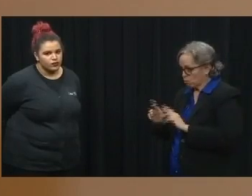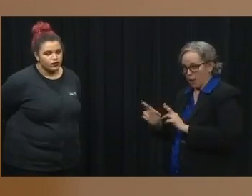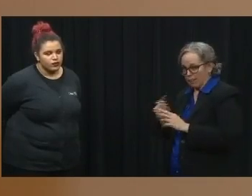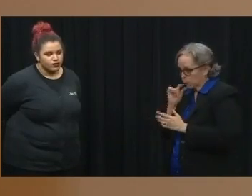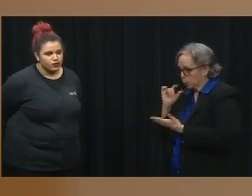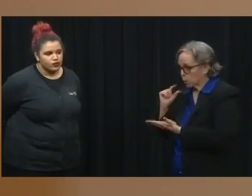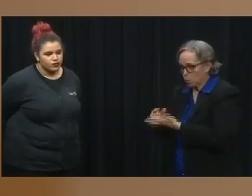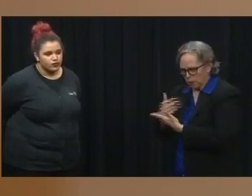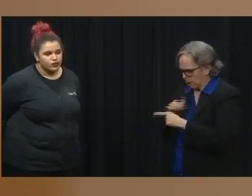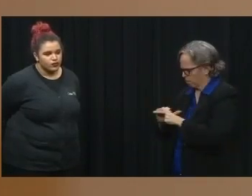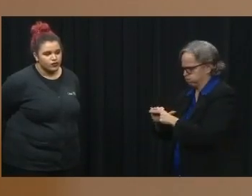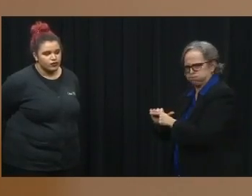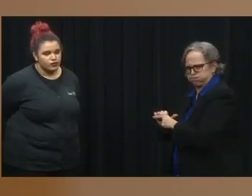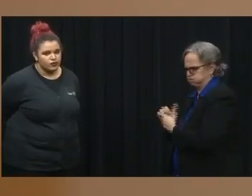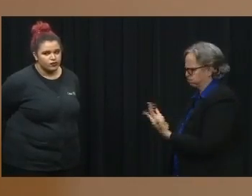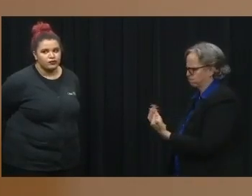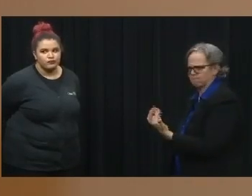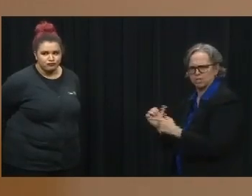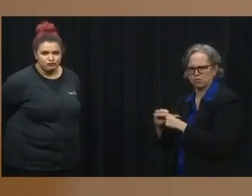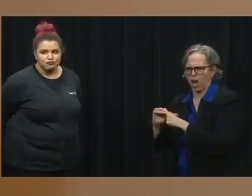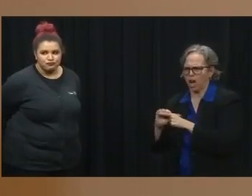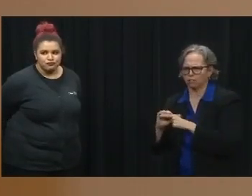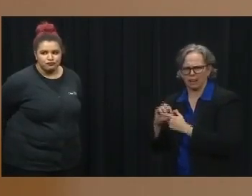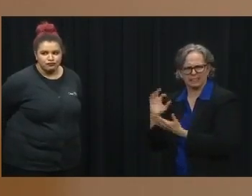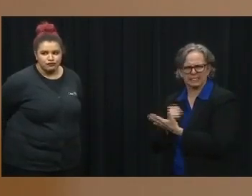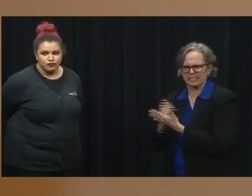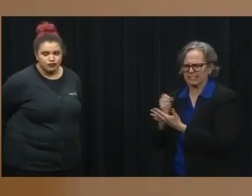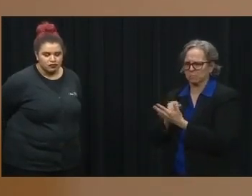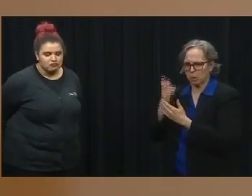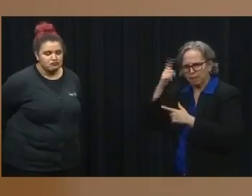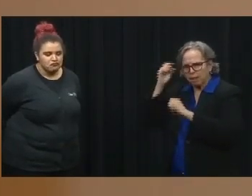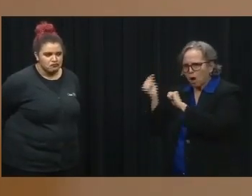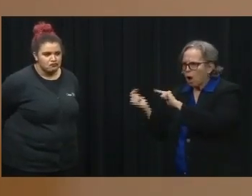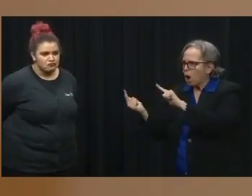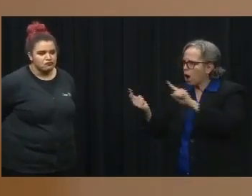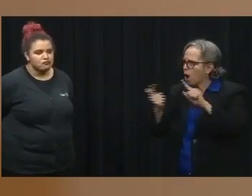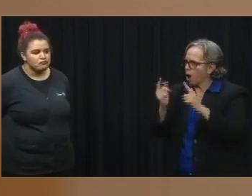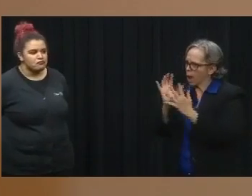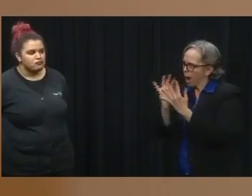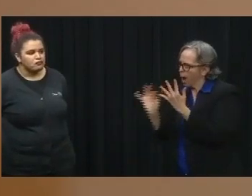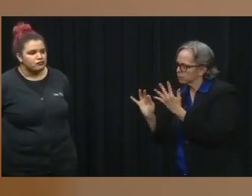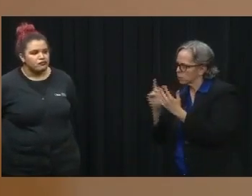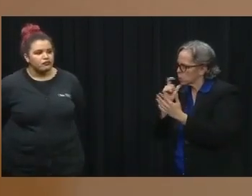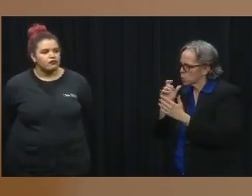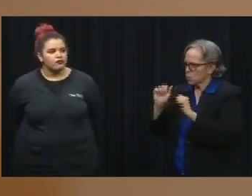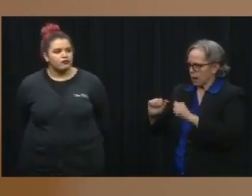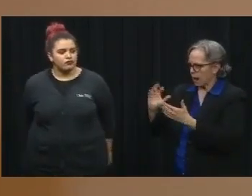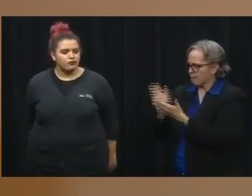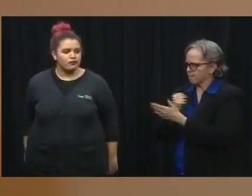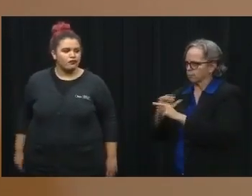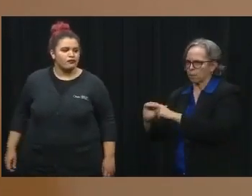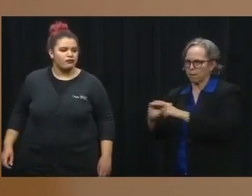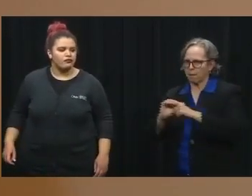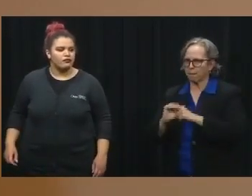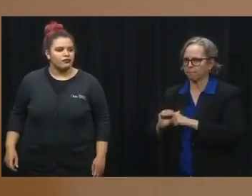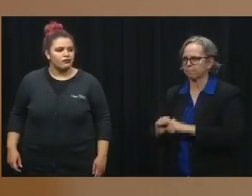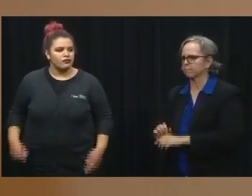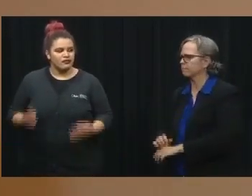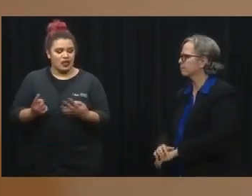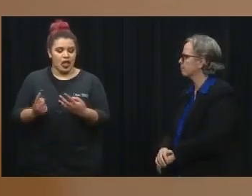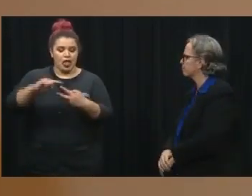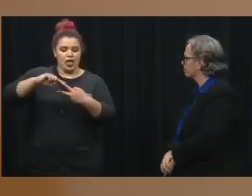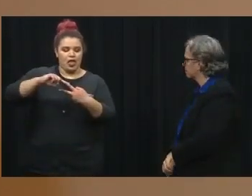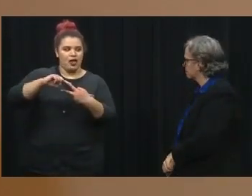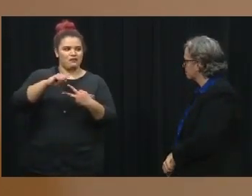be trained. So we're looking at all workforce options. How about blood tests? Blood tests, thank you. So your first